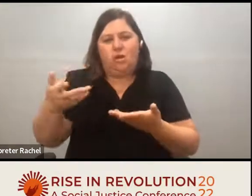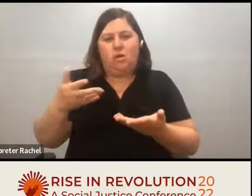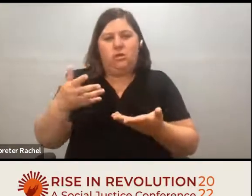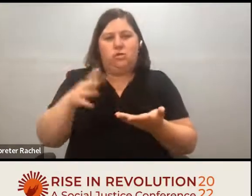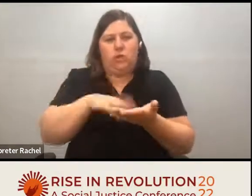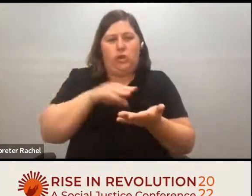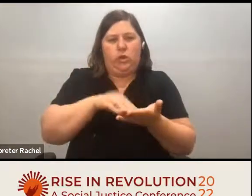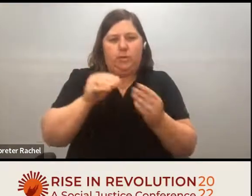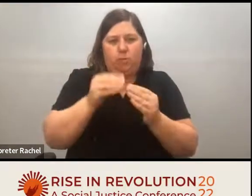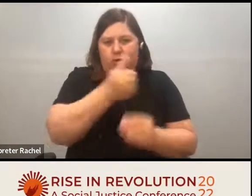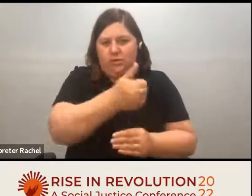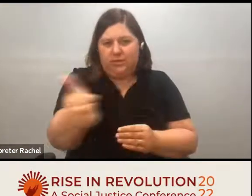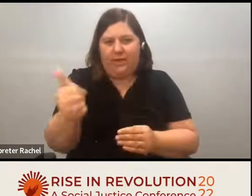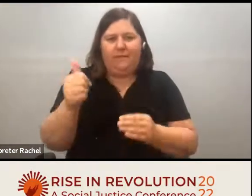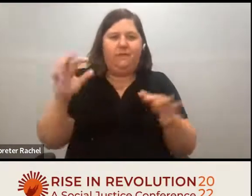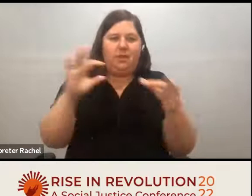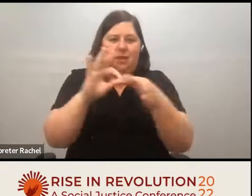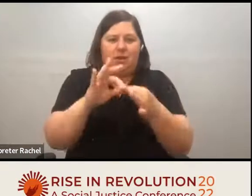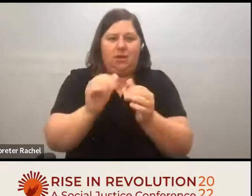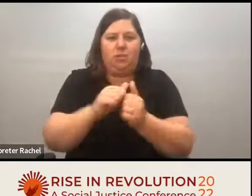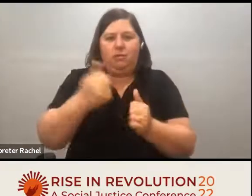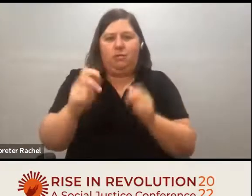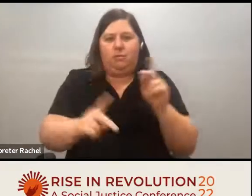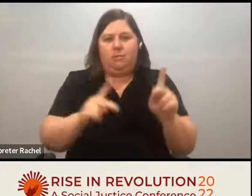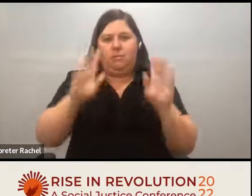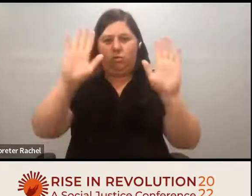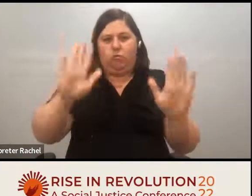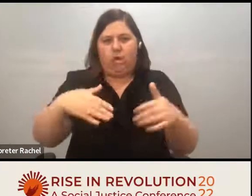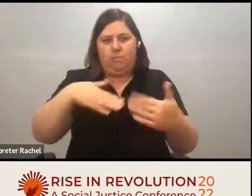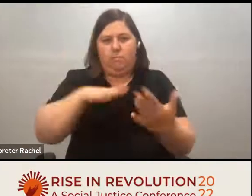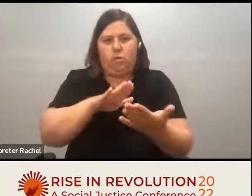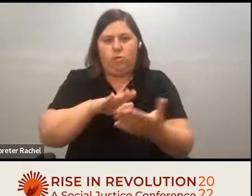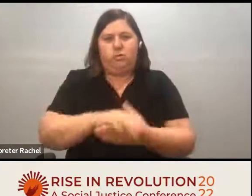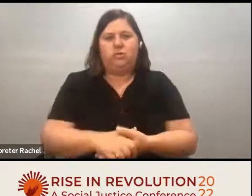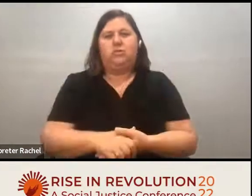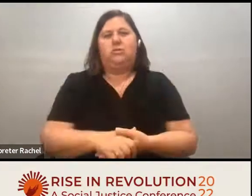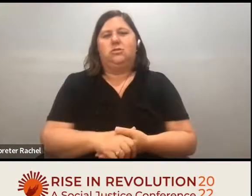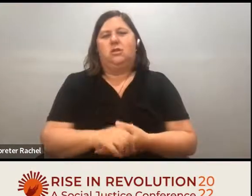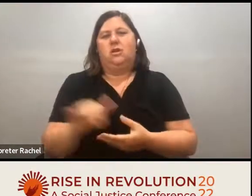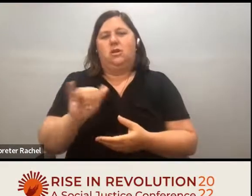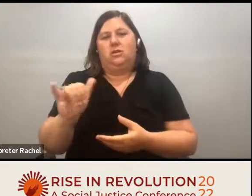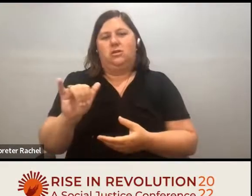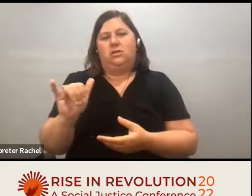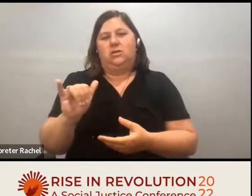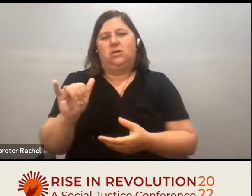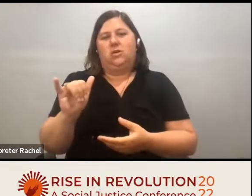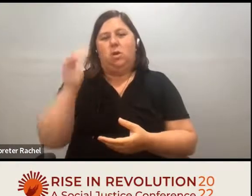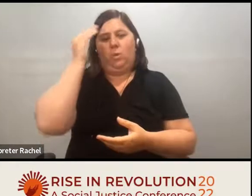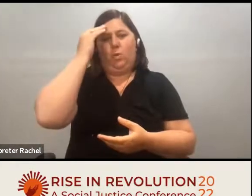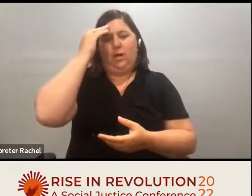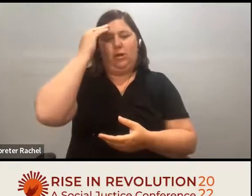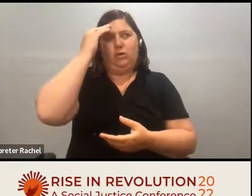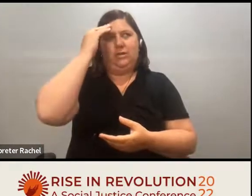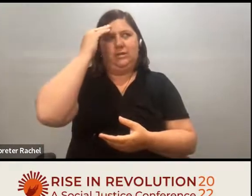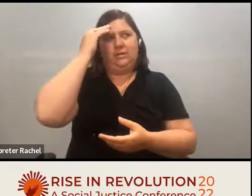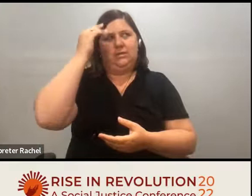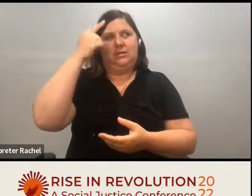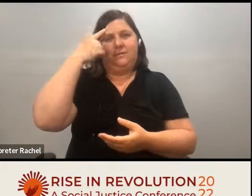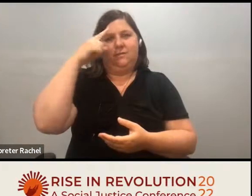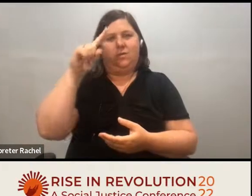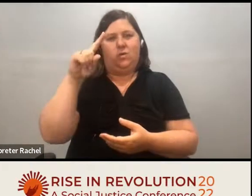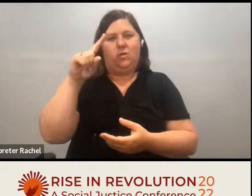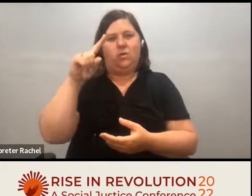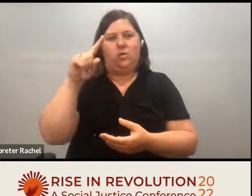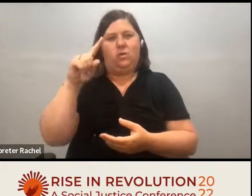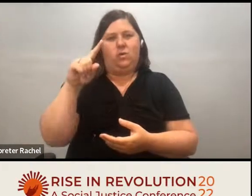yourself, connecting with people is always a great way to do that. Also bringing awareness, not just to the, like similarly, not